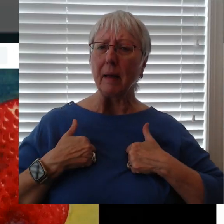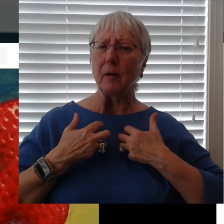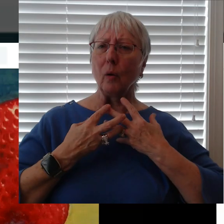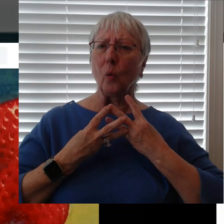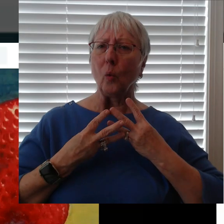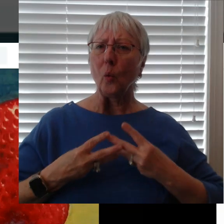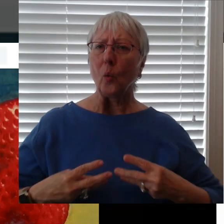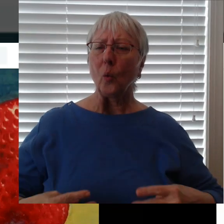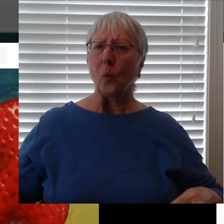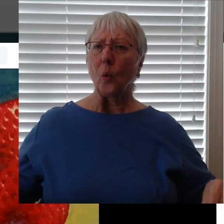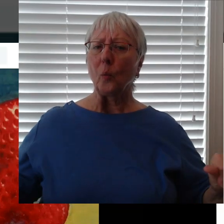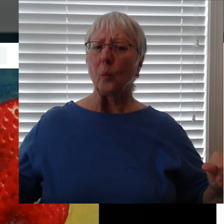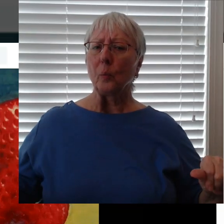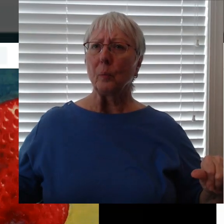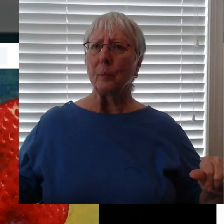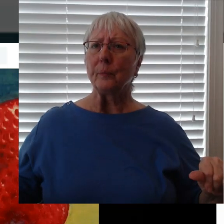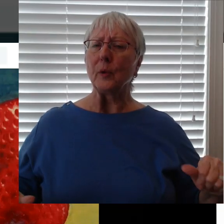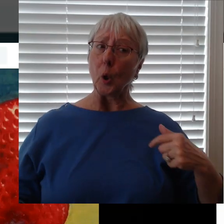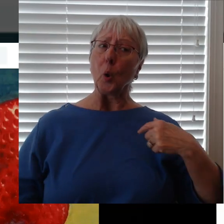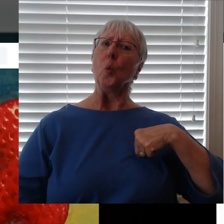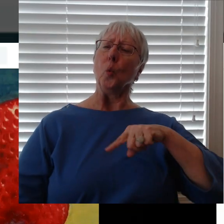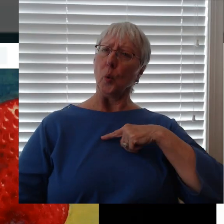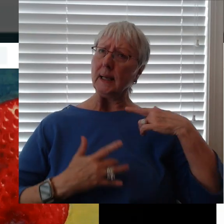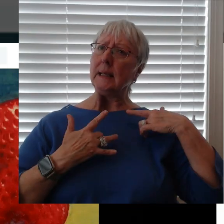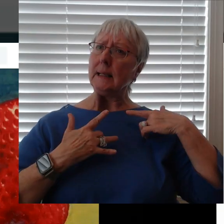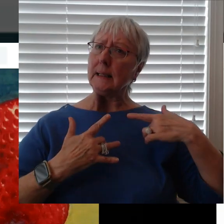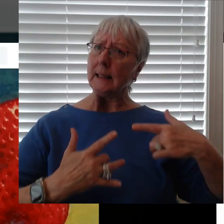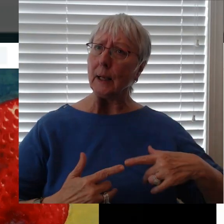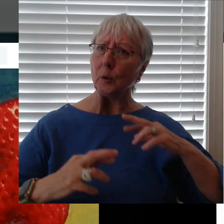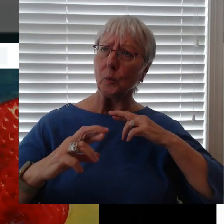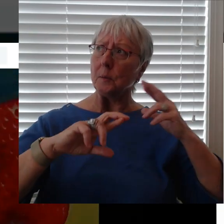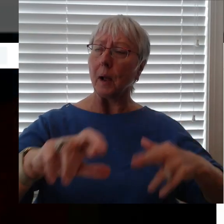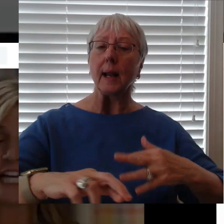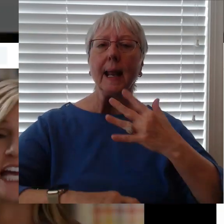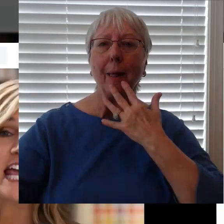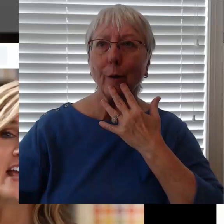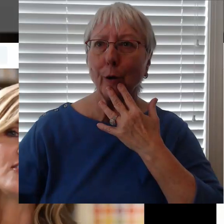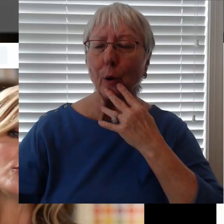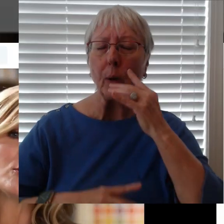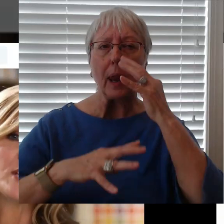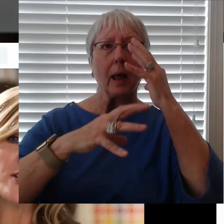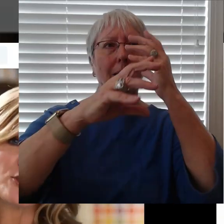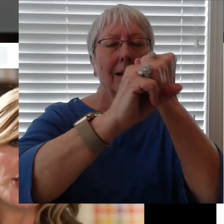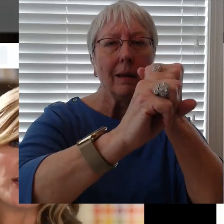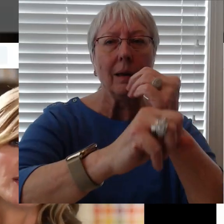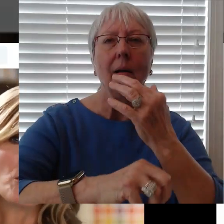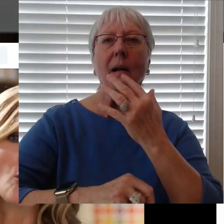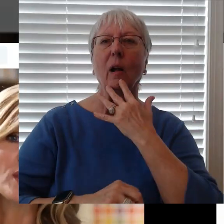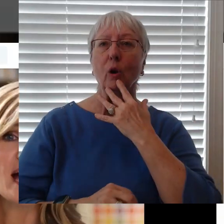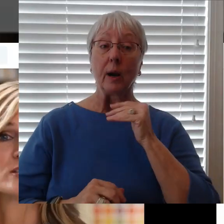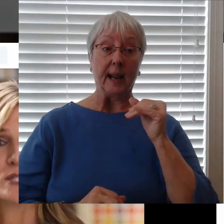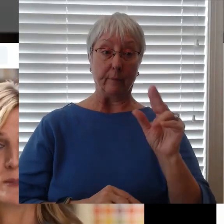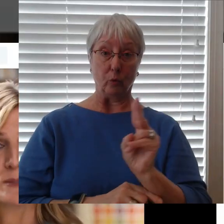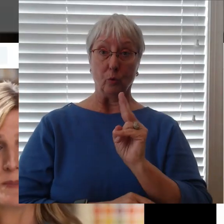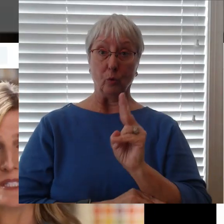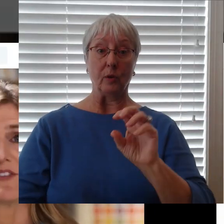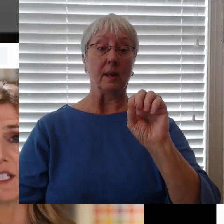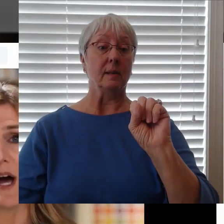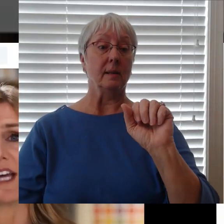we respond to vibrancy of color as a sign of life and are drawn to it. If you use saturation to pull the eye